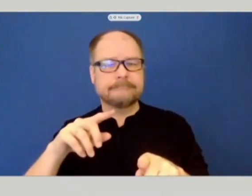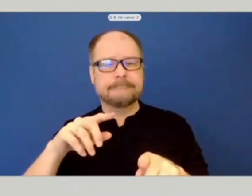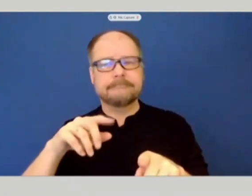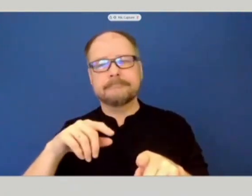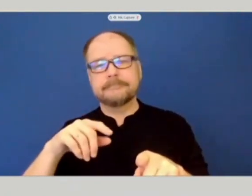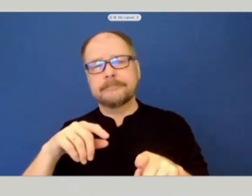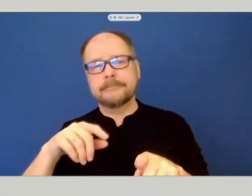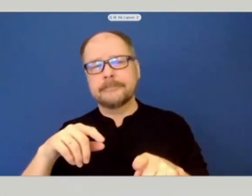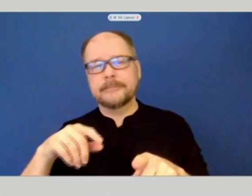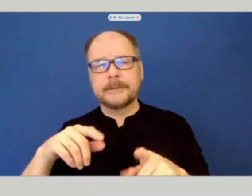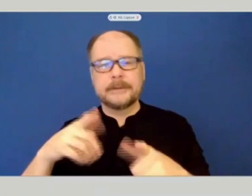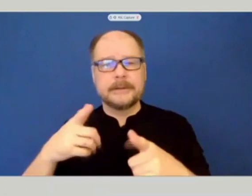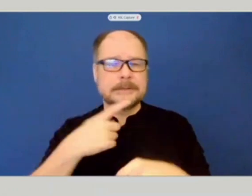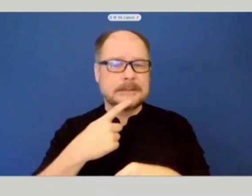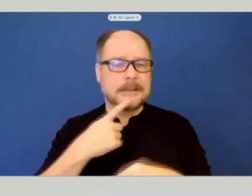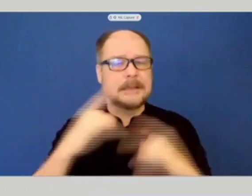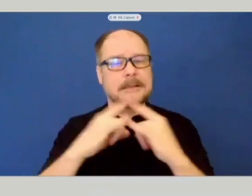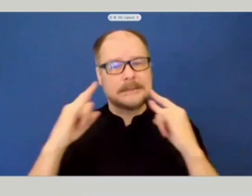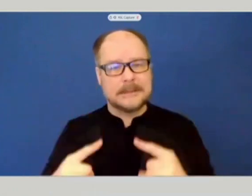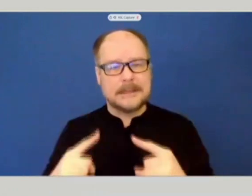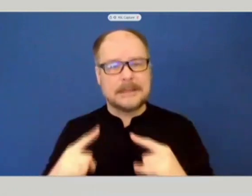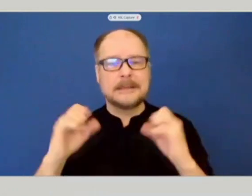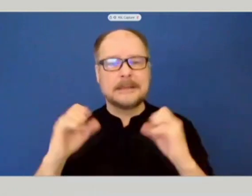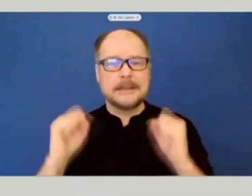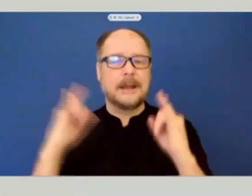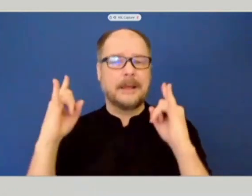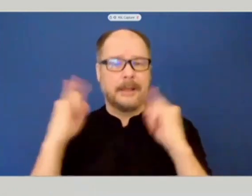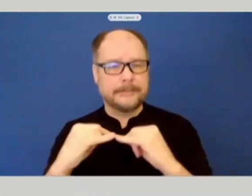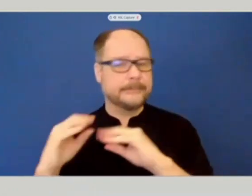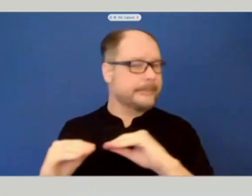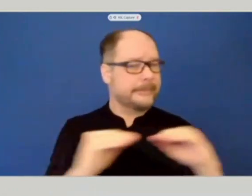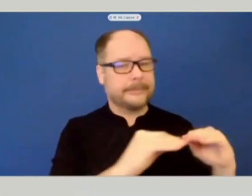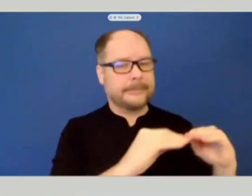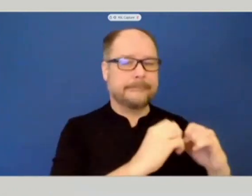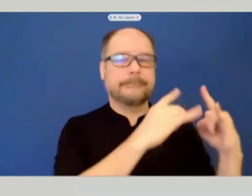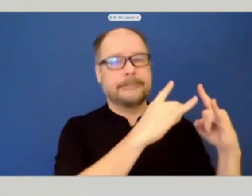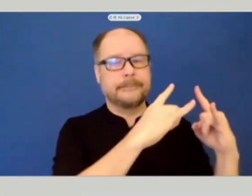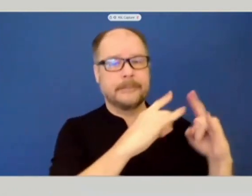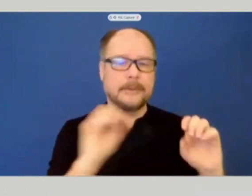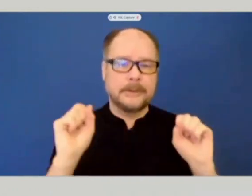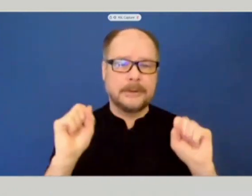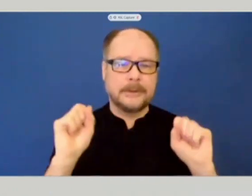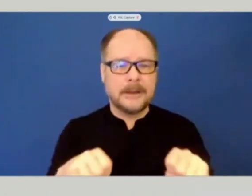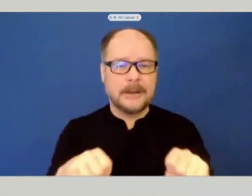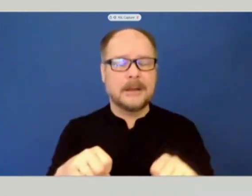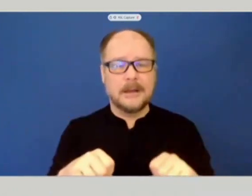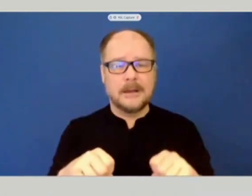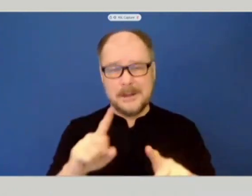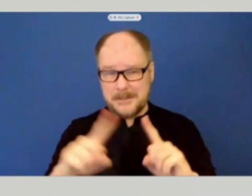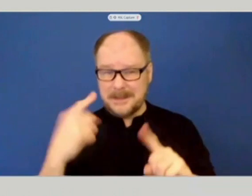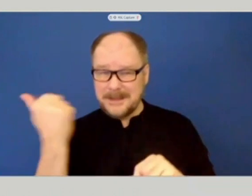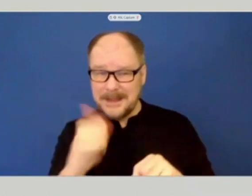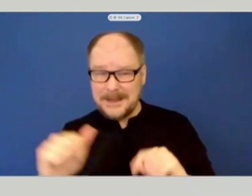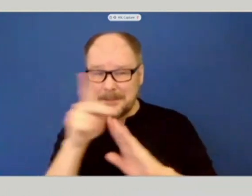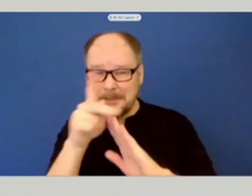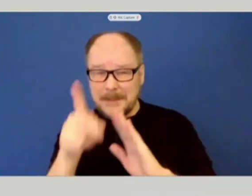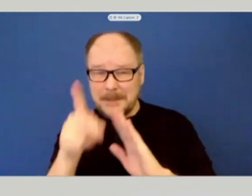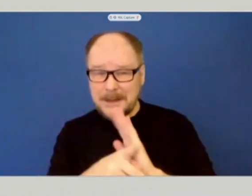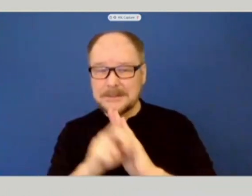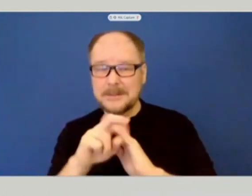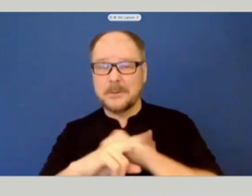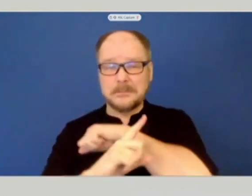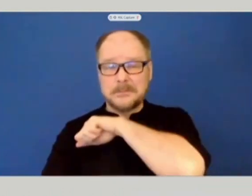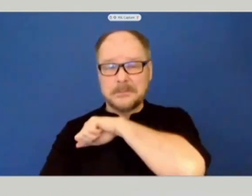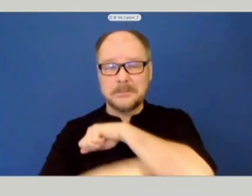popping back up around town, but should there be some sort of policy or consequence for property owners not maintaining